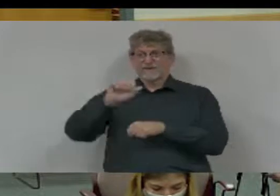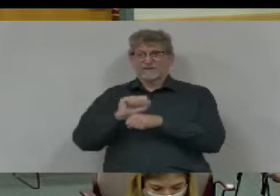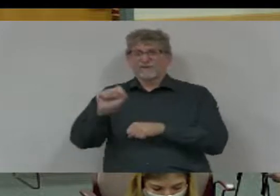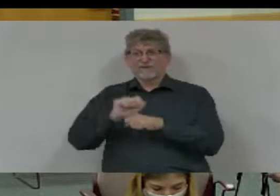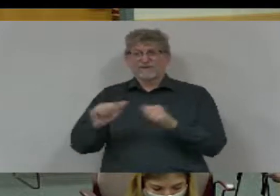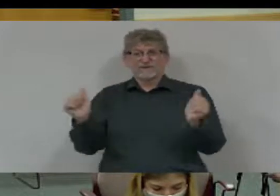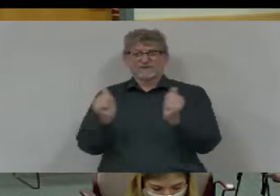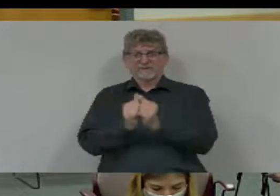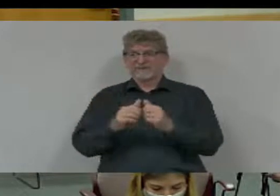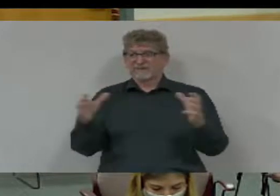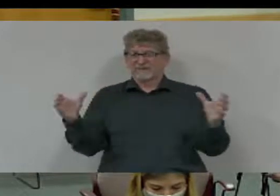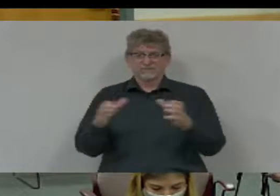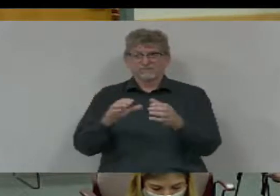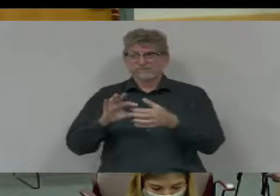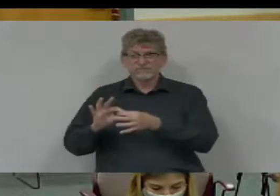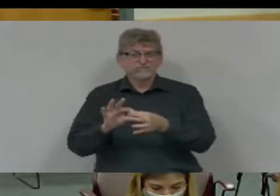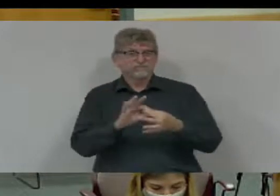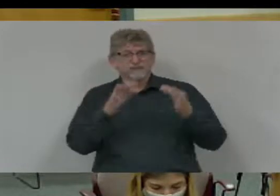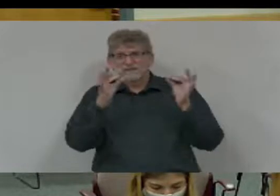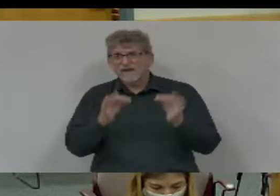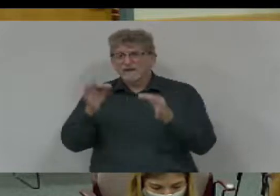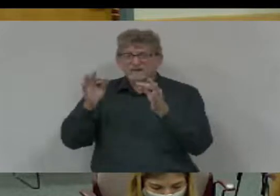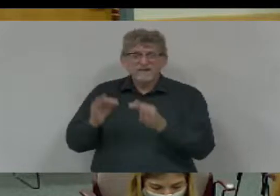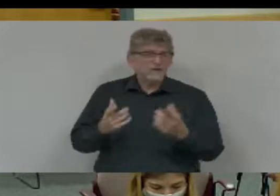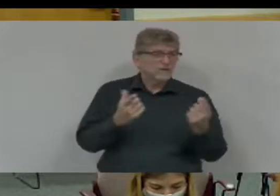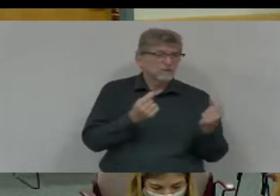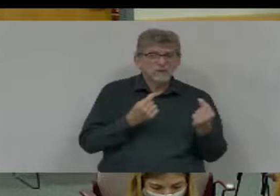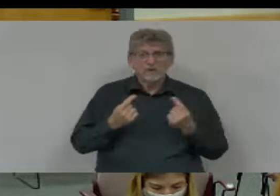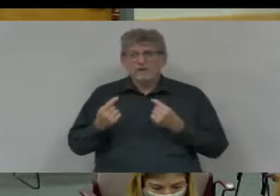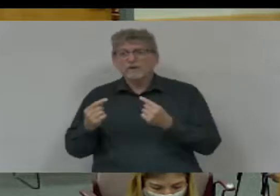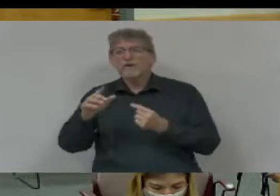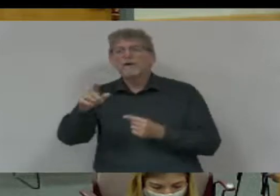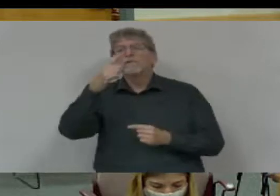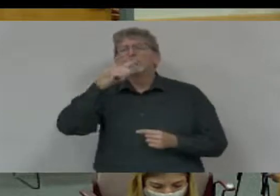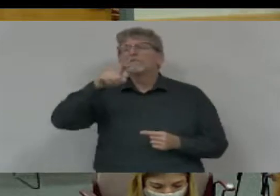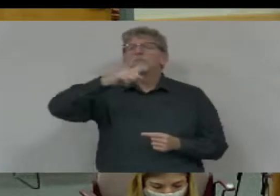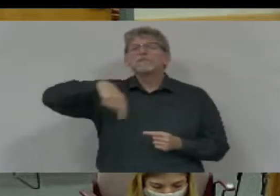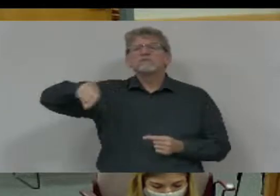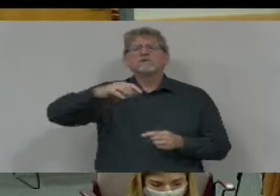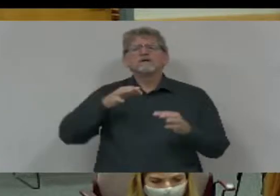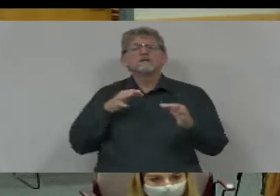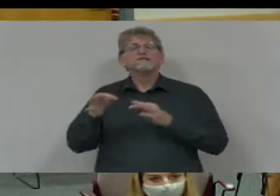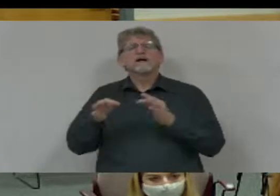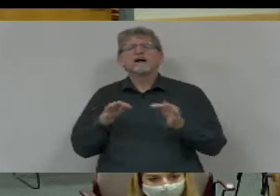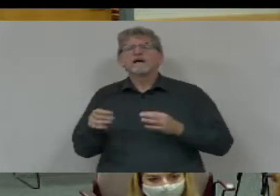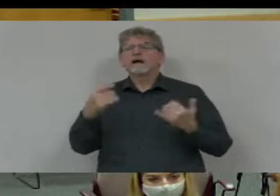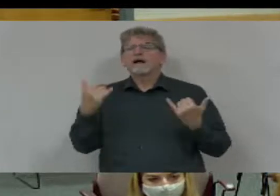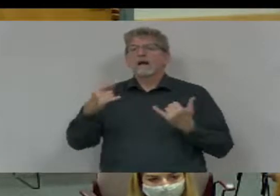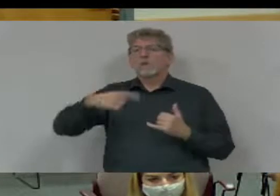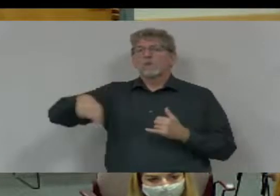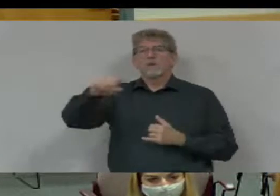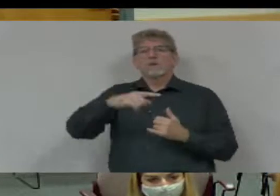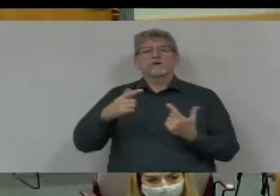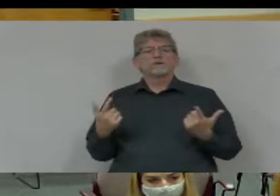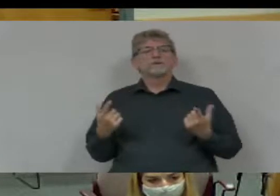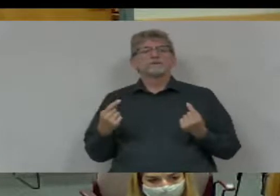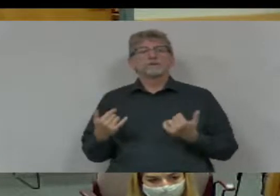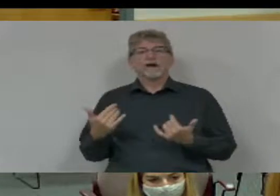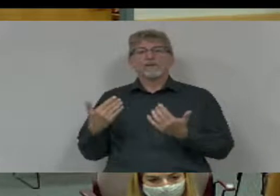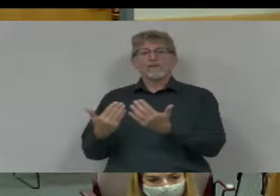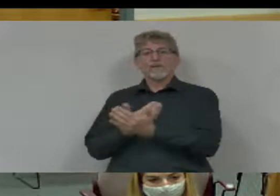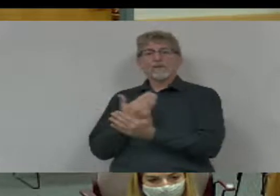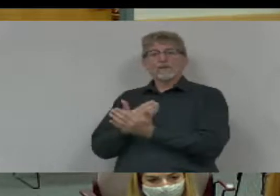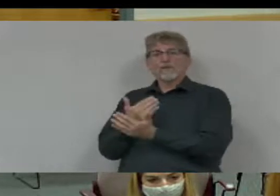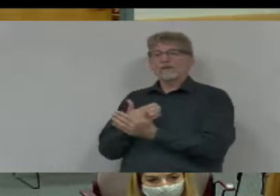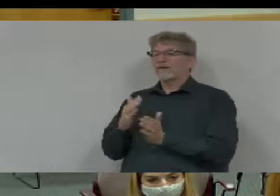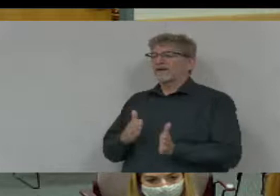what's happening locally with COVID. Could you just kind of explain what the setup is right now as we're moving into kind of a new phase? Are you meeting? How often